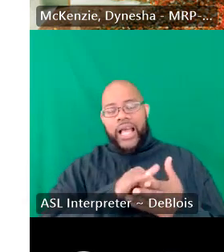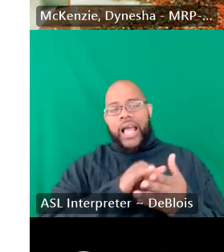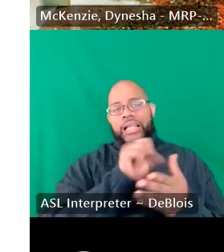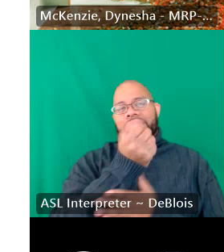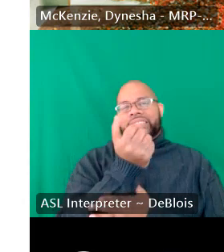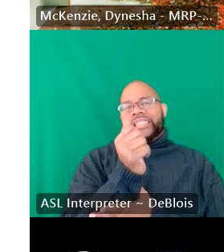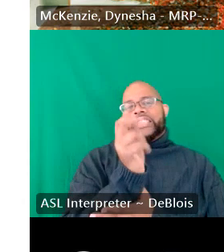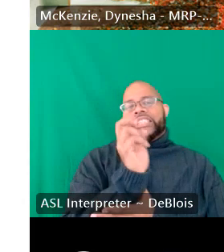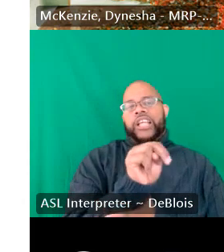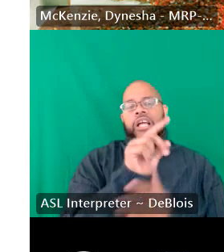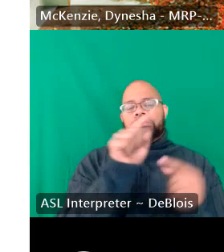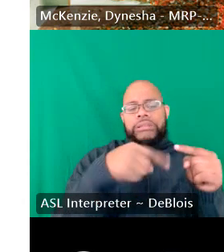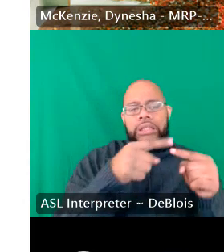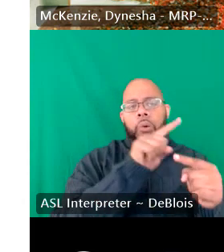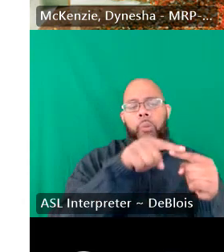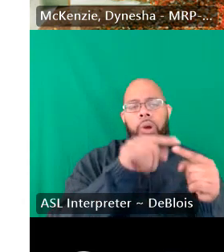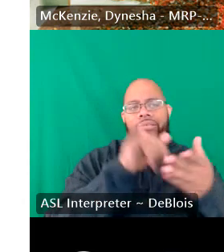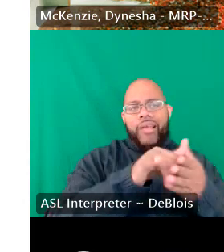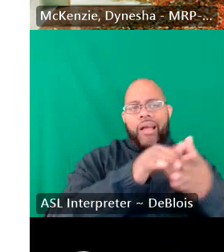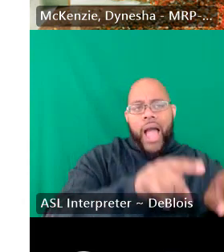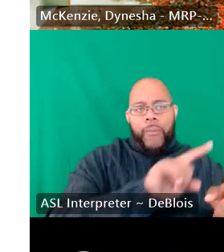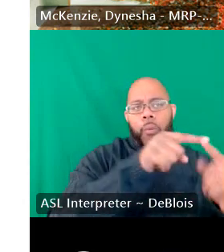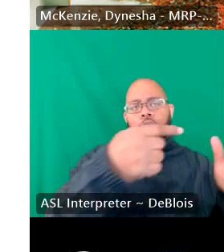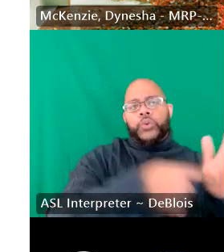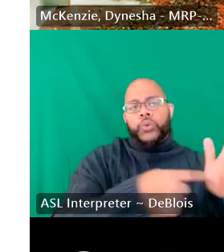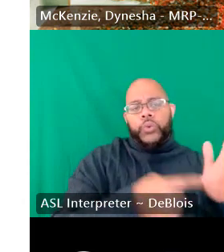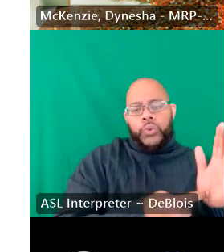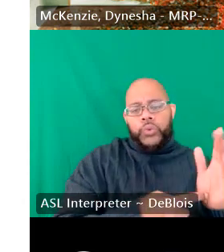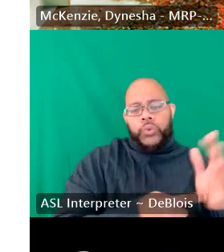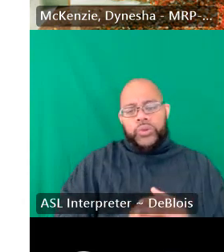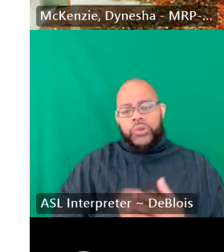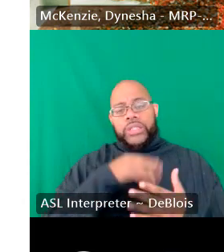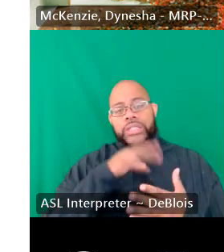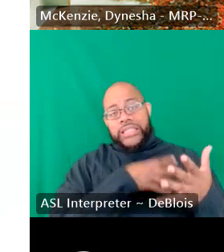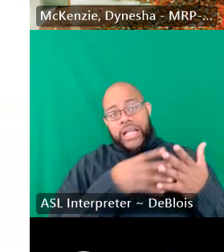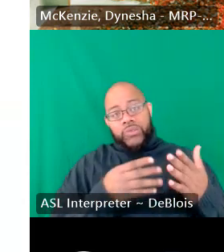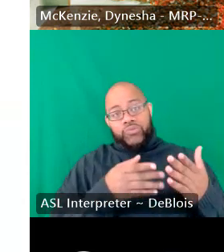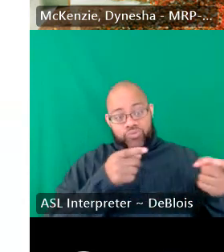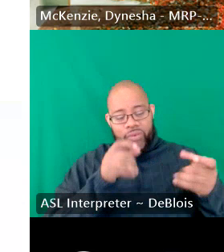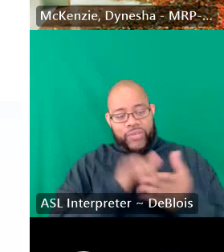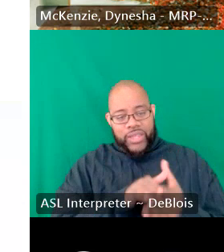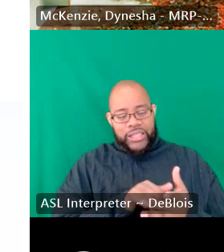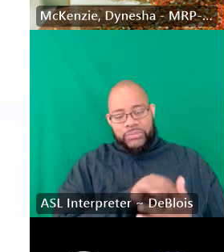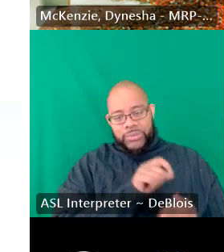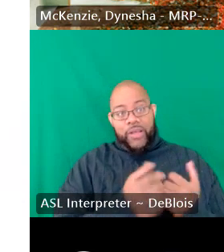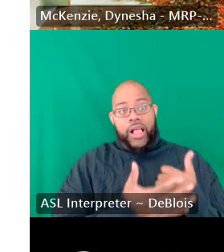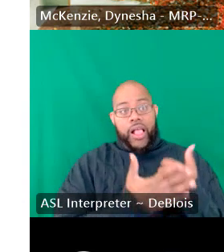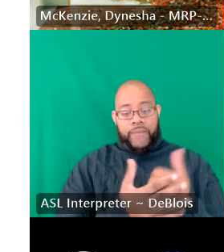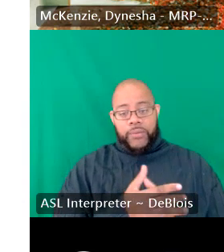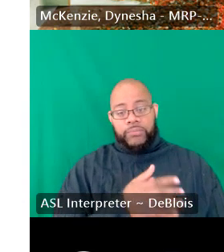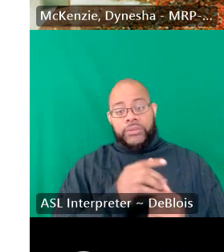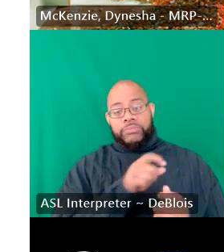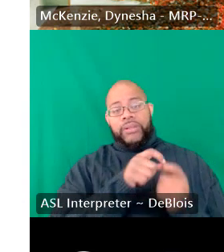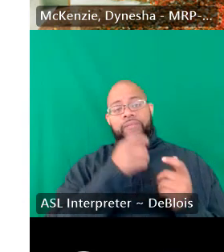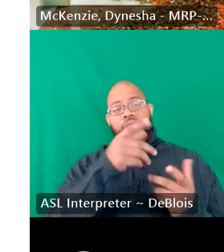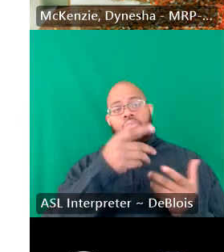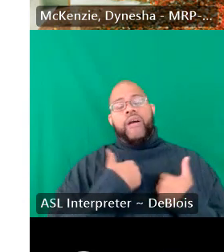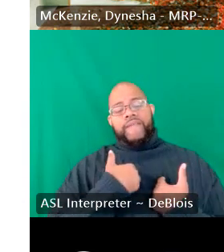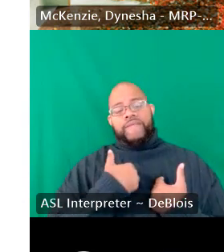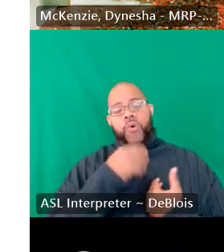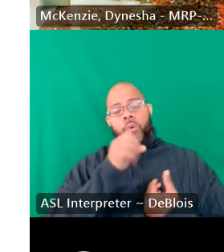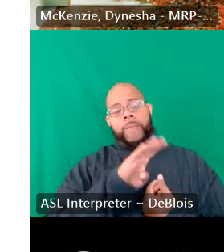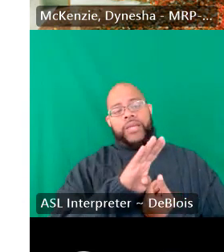of when these things happen, when they're due. And we are so schedule driven that is particularly helpful, particularly if you ever have a